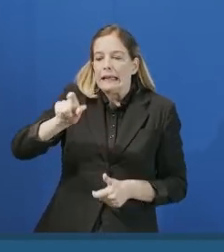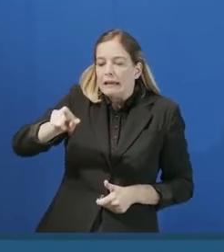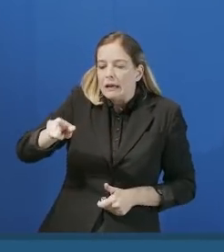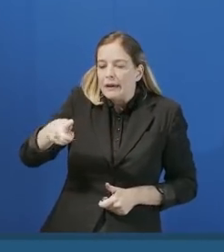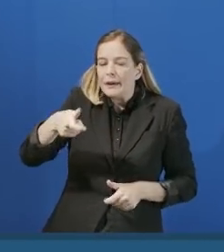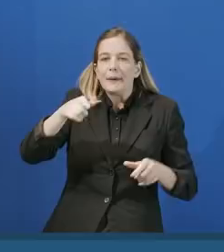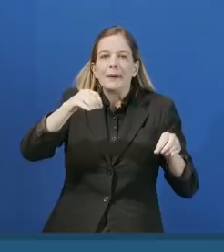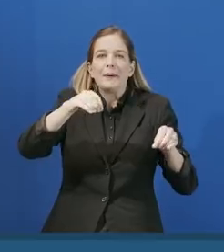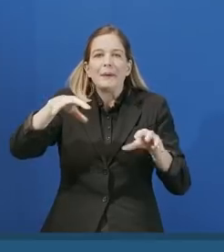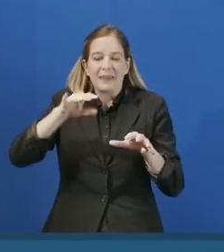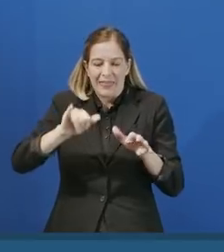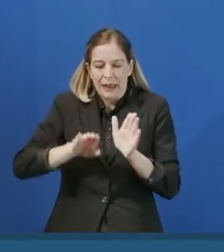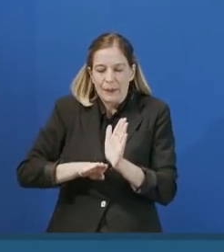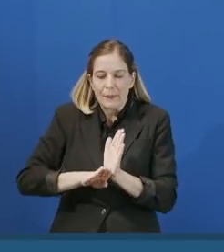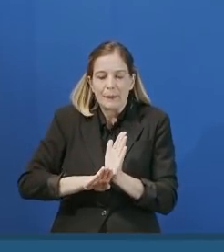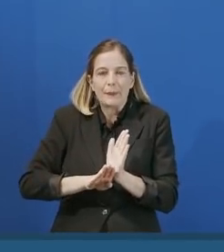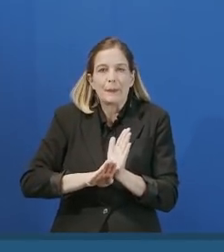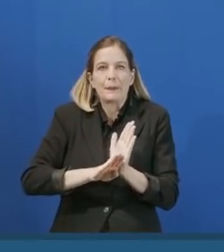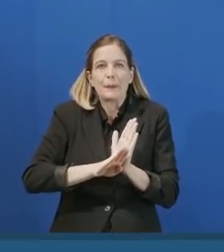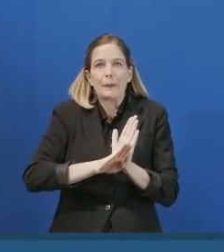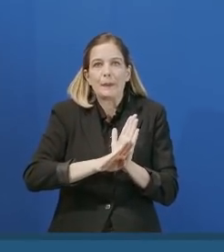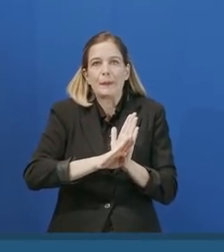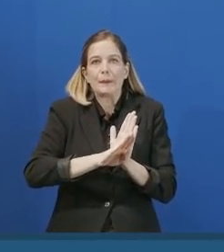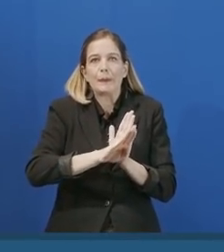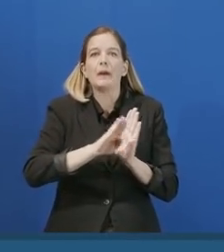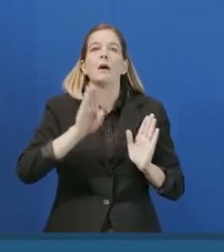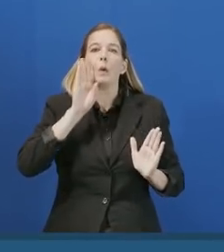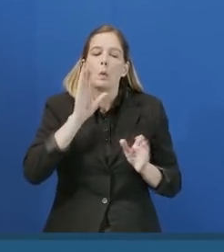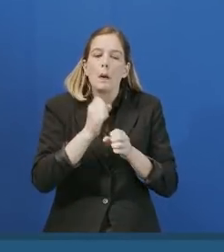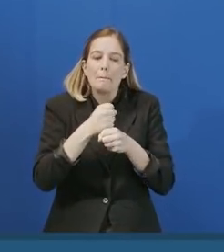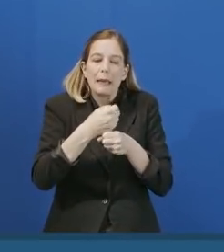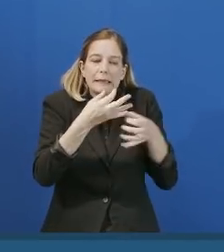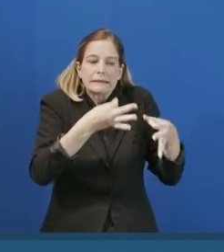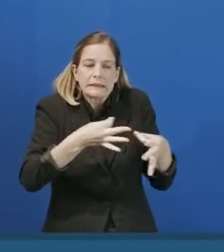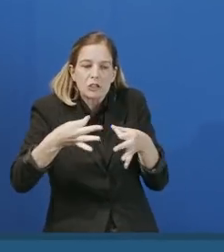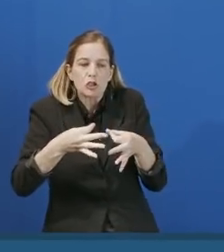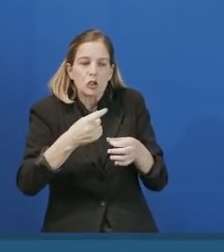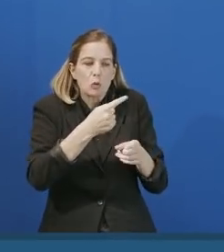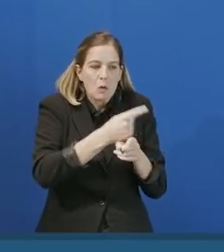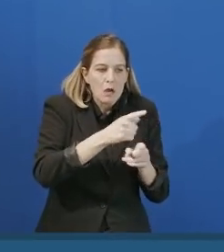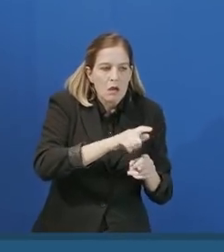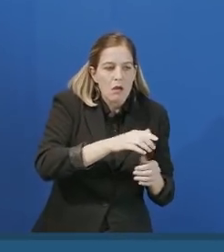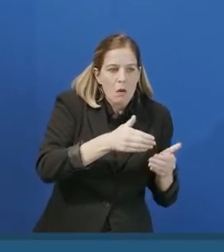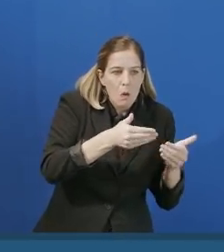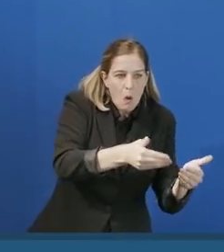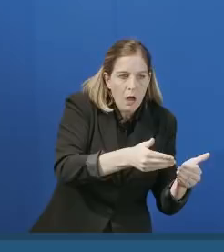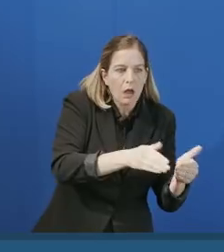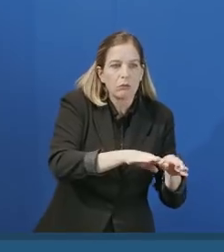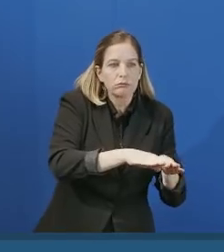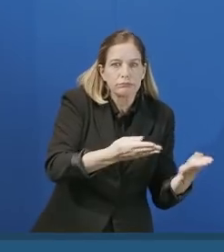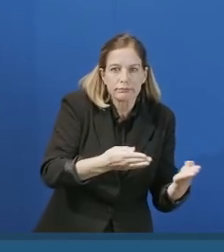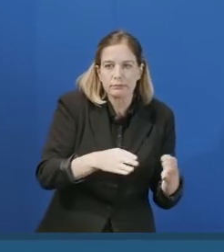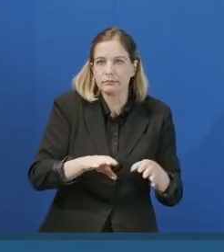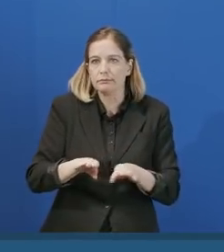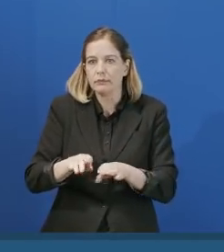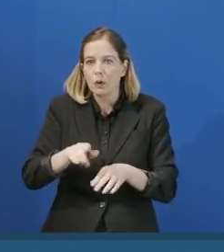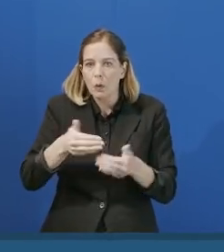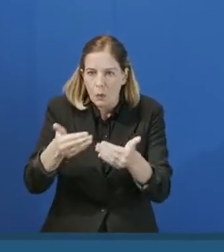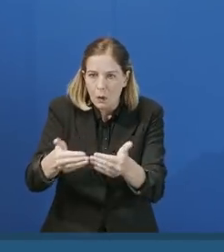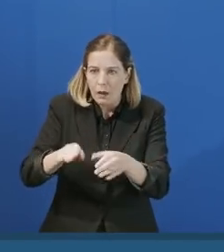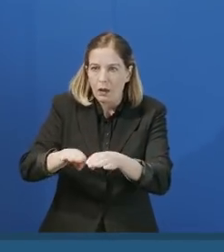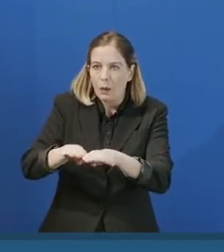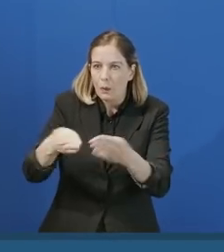will be turned up at the appropriate times in the coming weeks and months.